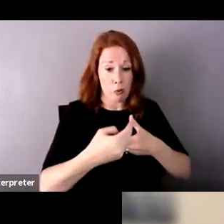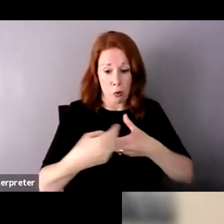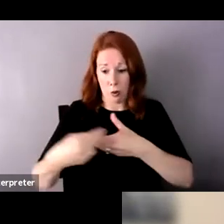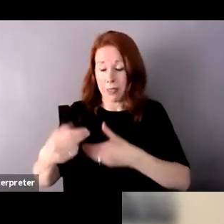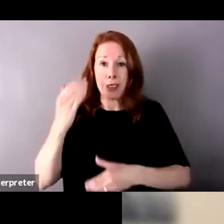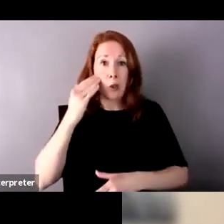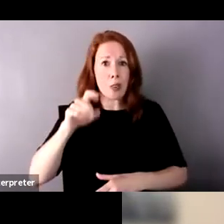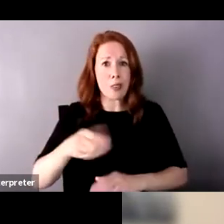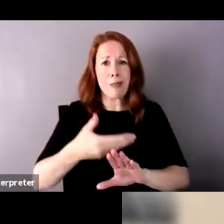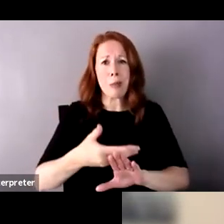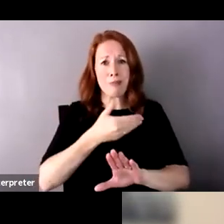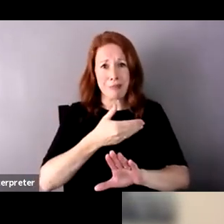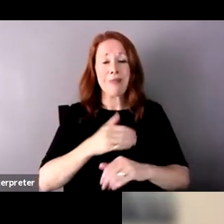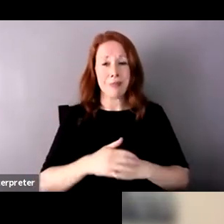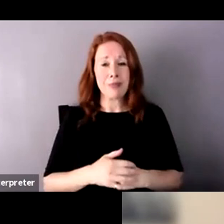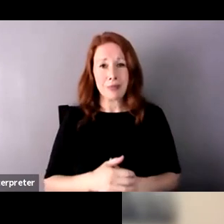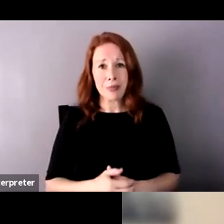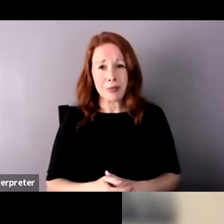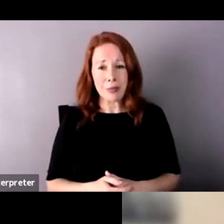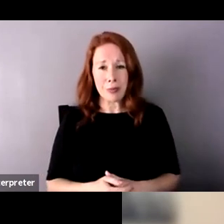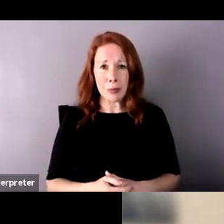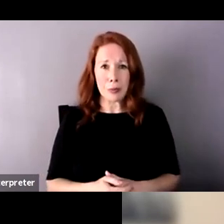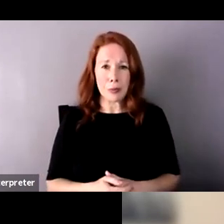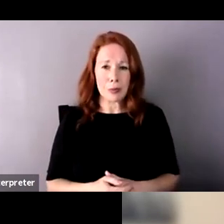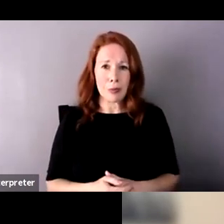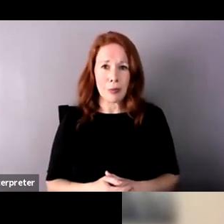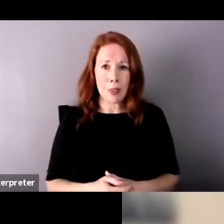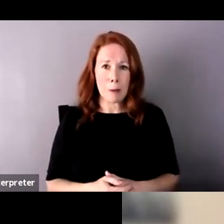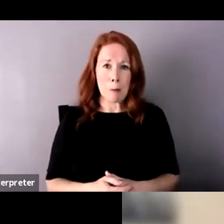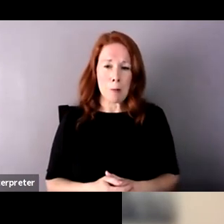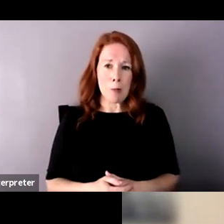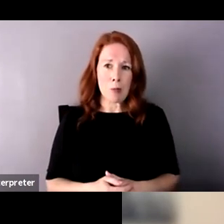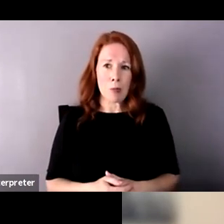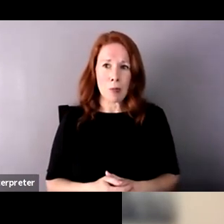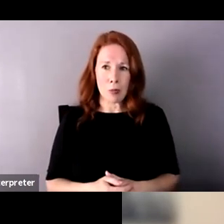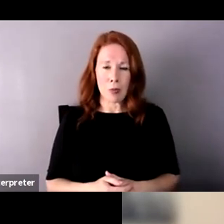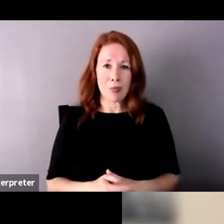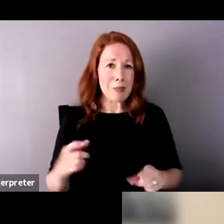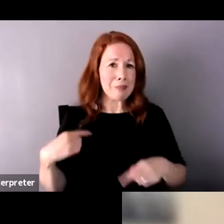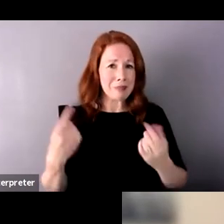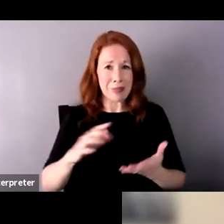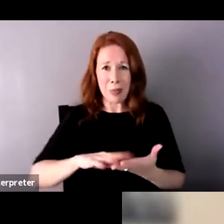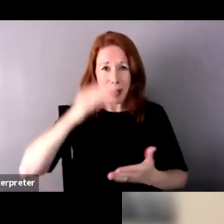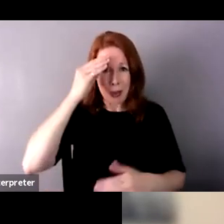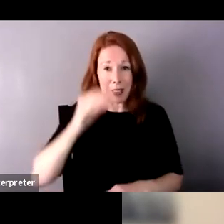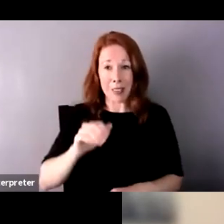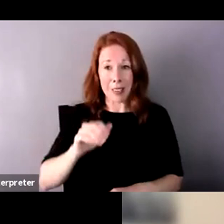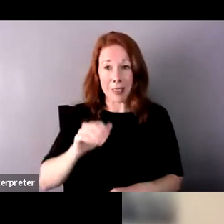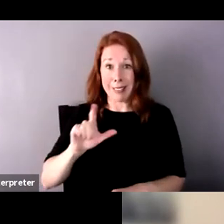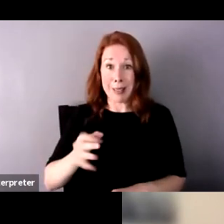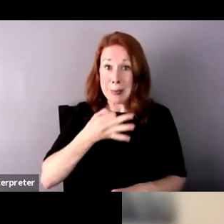attending. But I would definitely say from what I've learned, I'm not an ASL